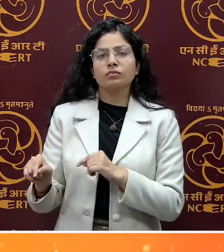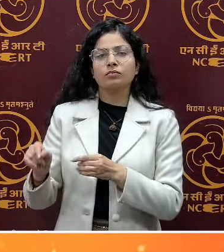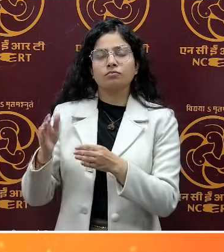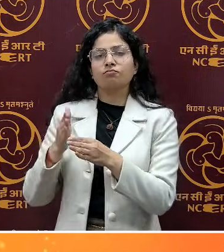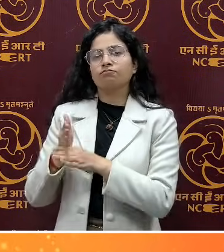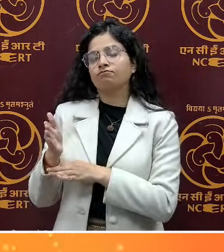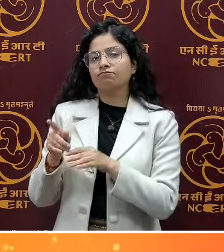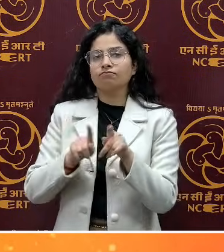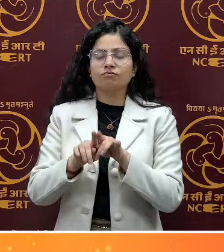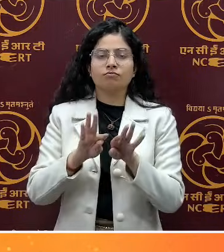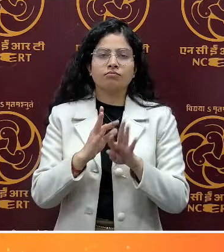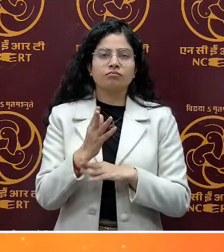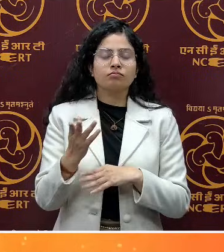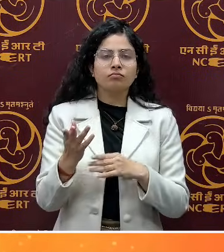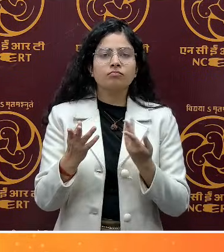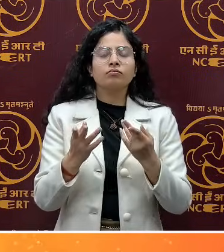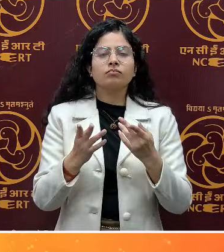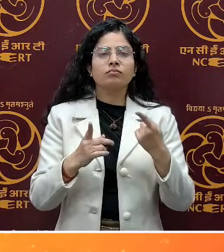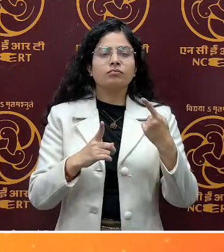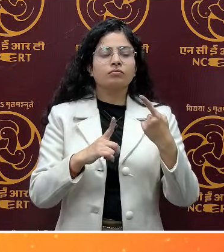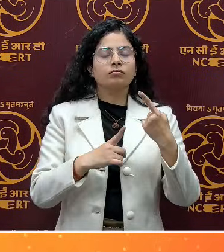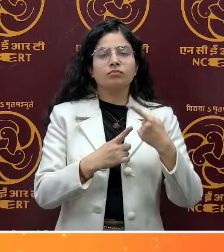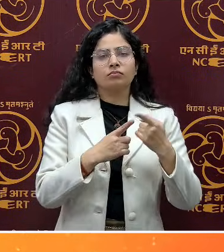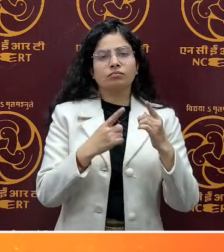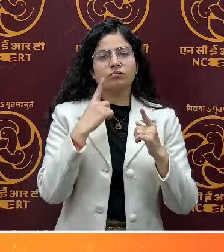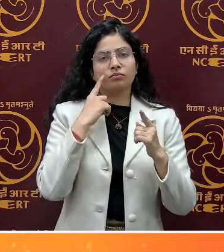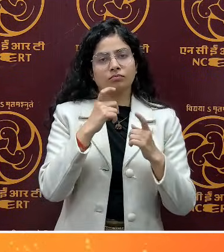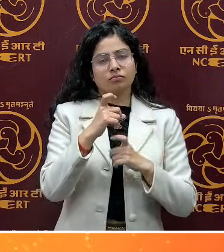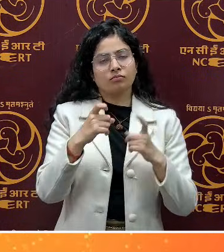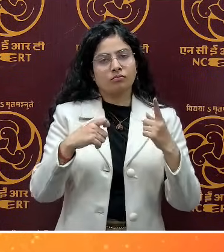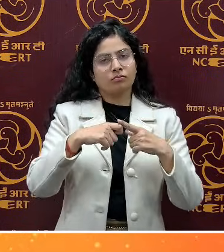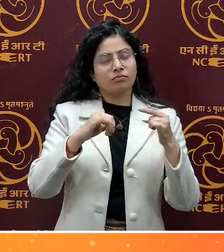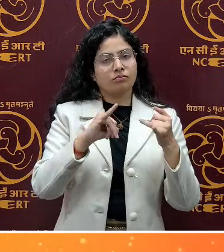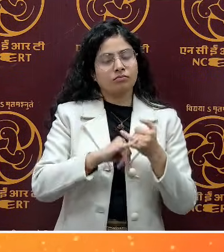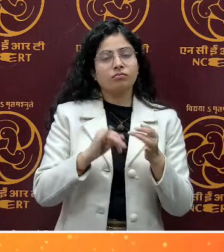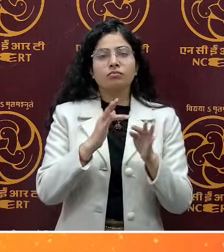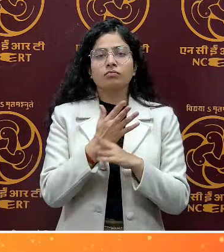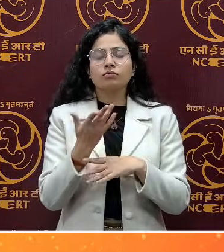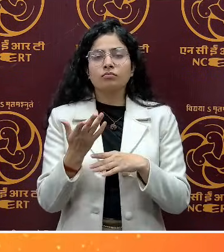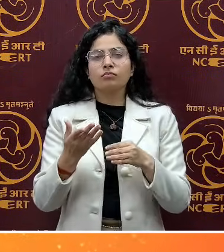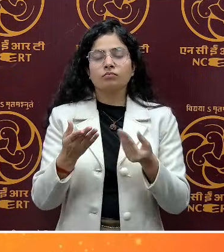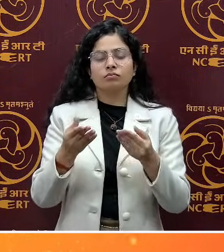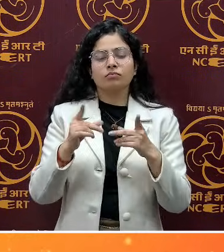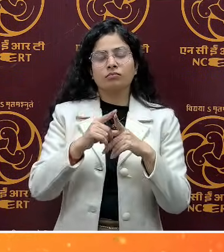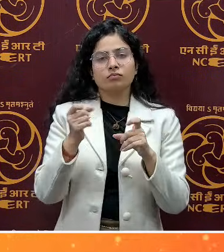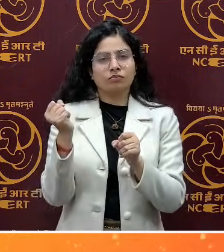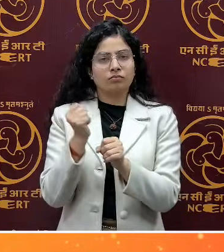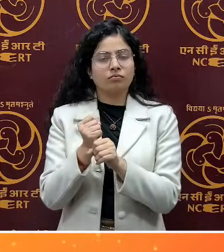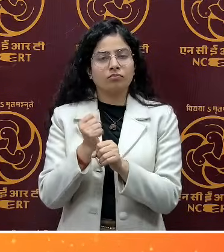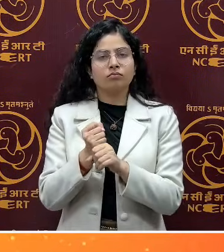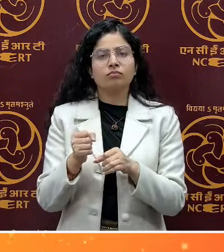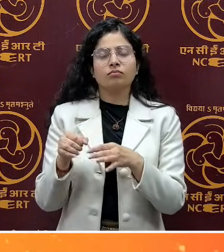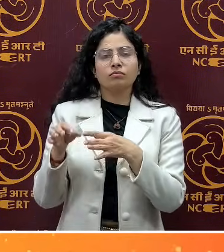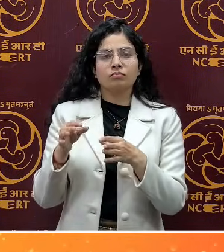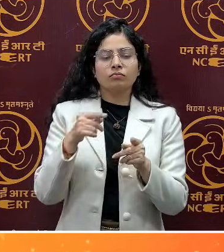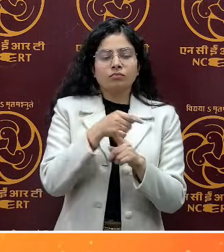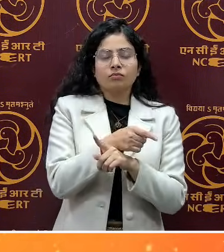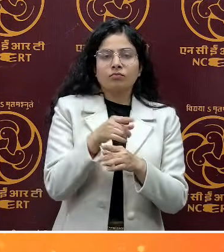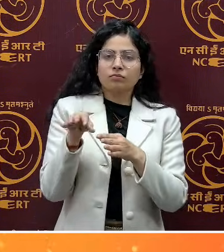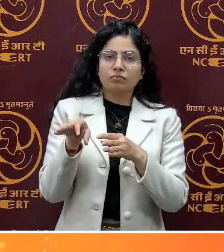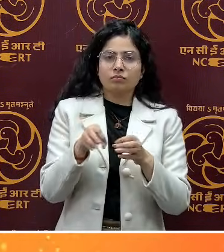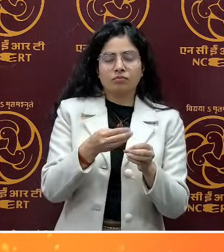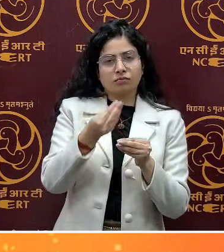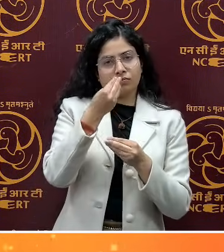harmed, like ticks on dog, right? Right. So ticks, what they get from dog, they get their food, they get